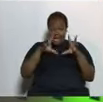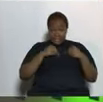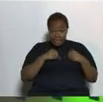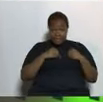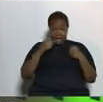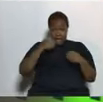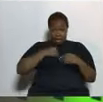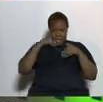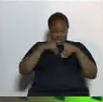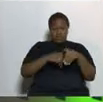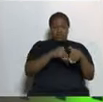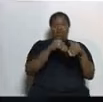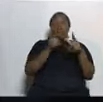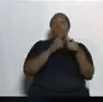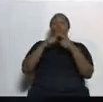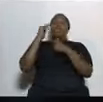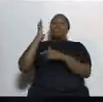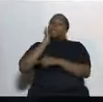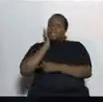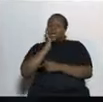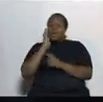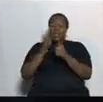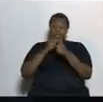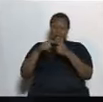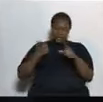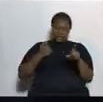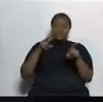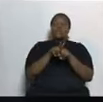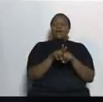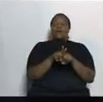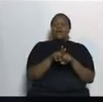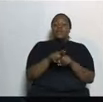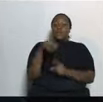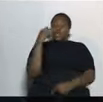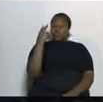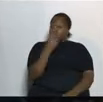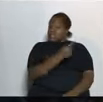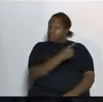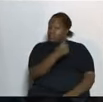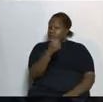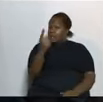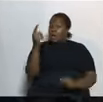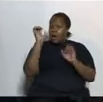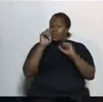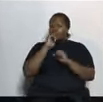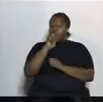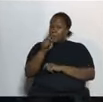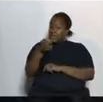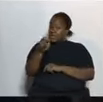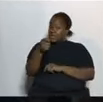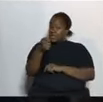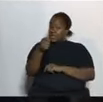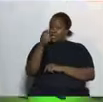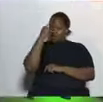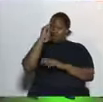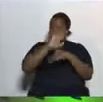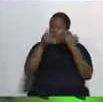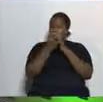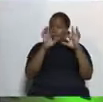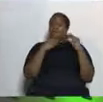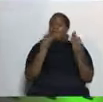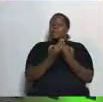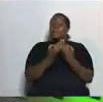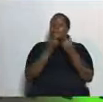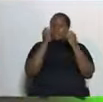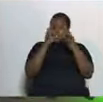my mother, then my sister, then my others. You see, woman, you may be the key to the heart of your whole family. As you